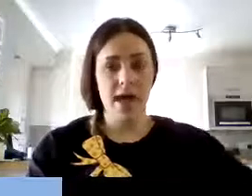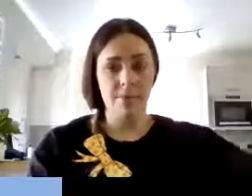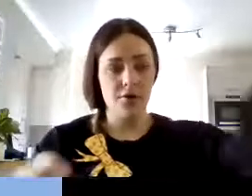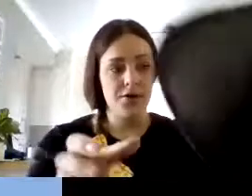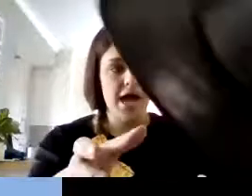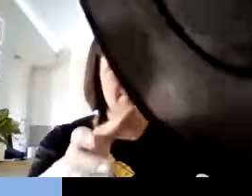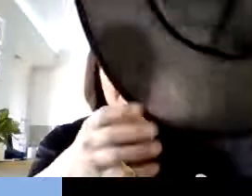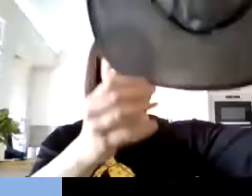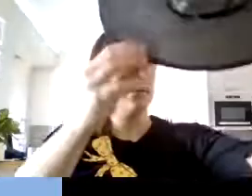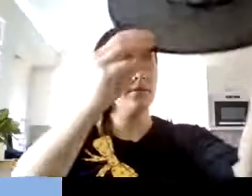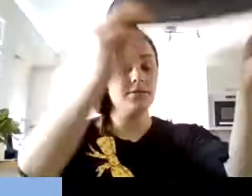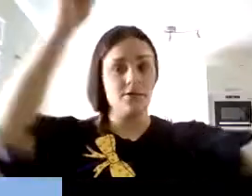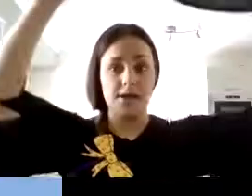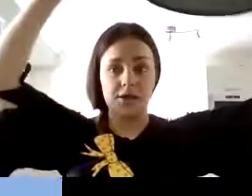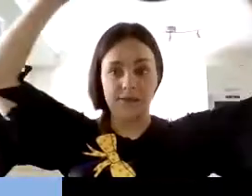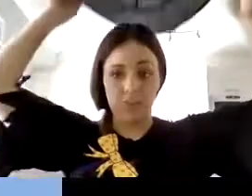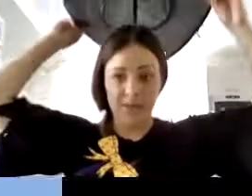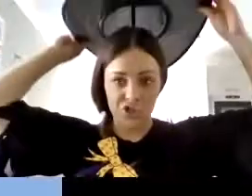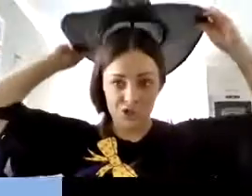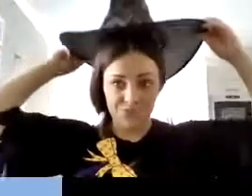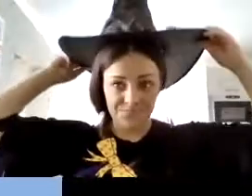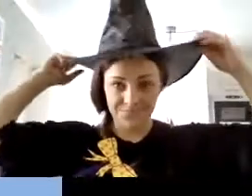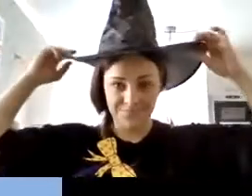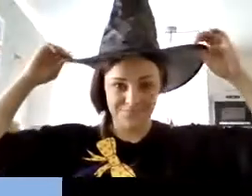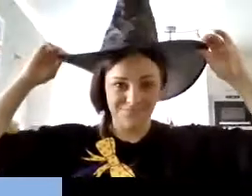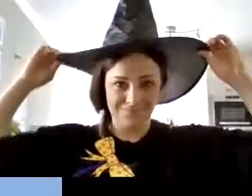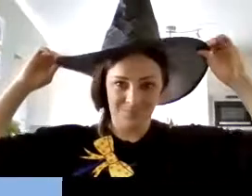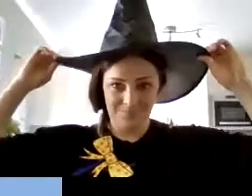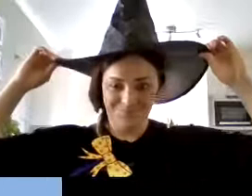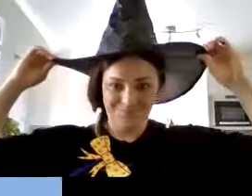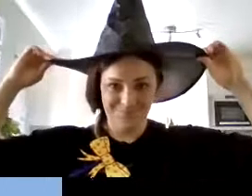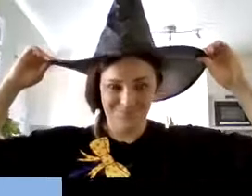Put my hat back on now. So I'm going to be the witch.